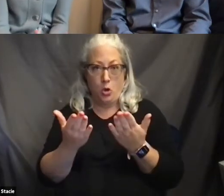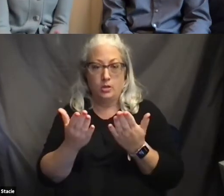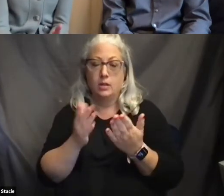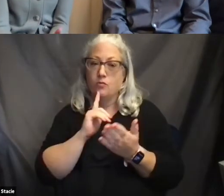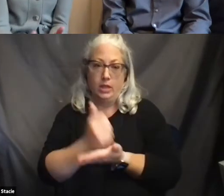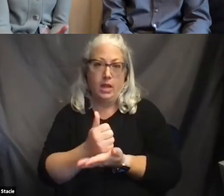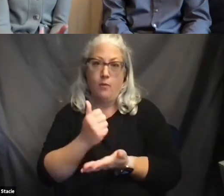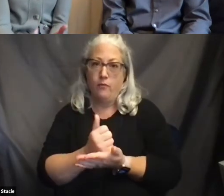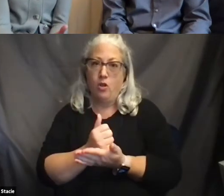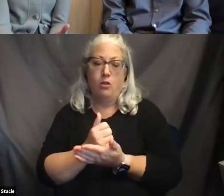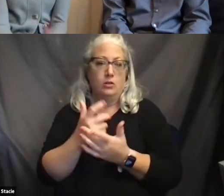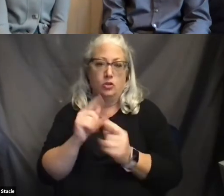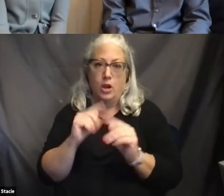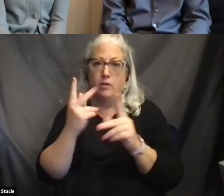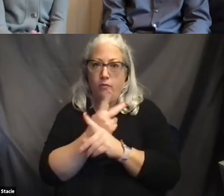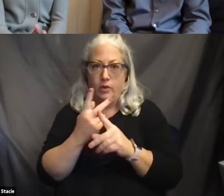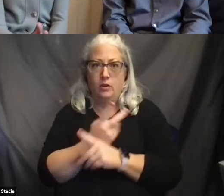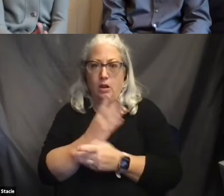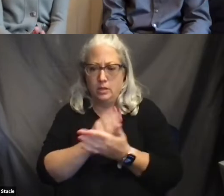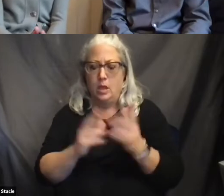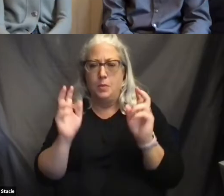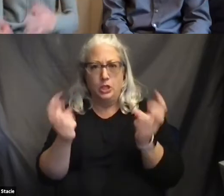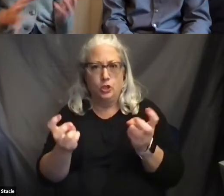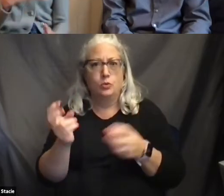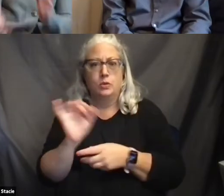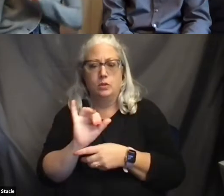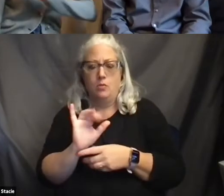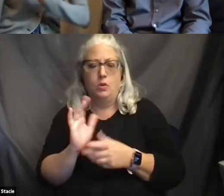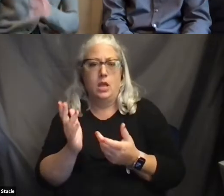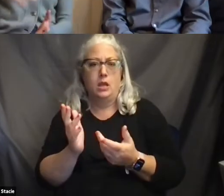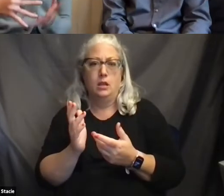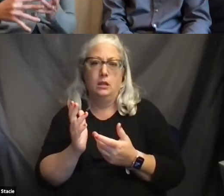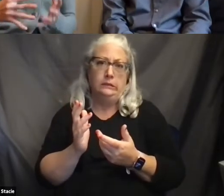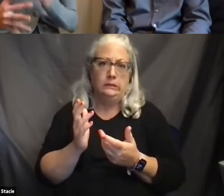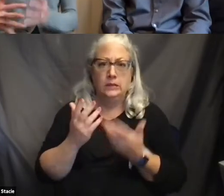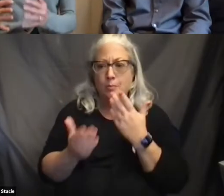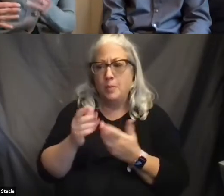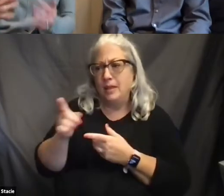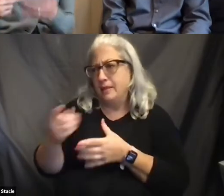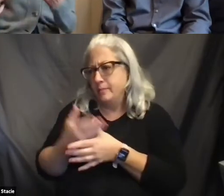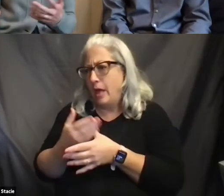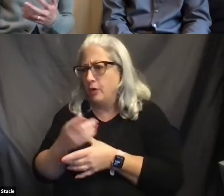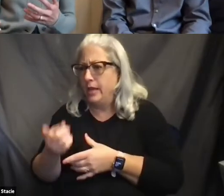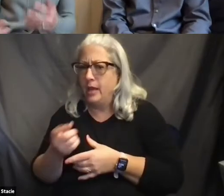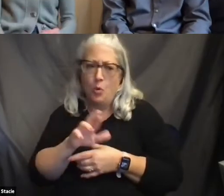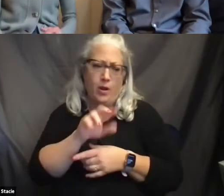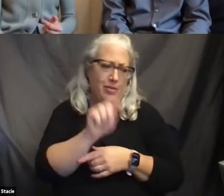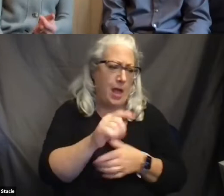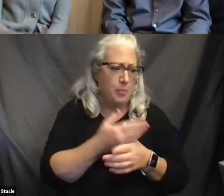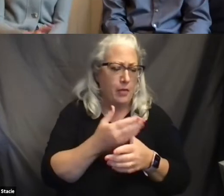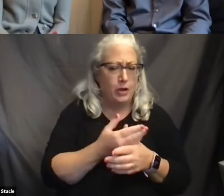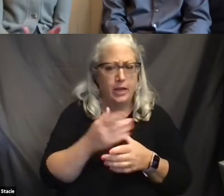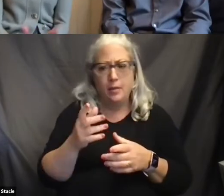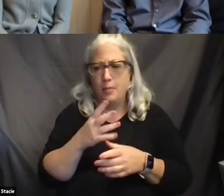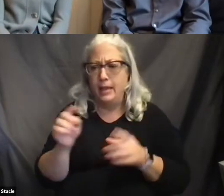like navigating some issues that were like, okay, well, maybe this is bothering him or that's bothering him, you know, and he's not telling us, you